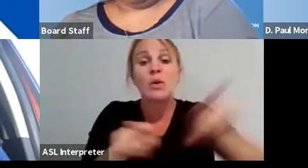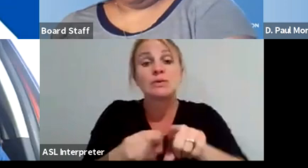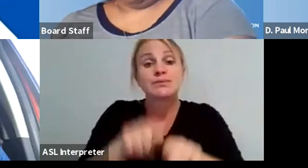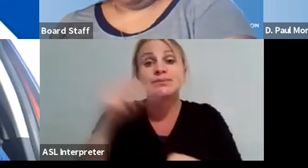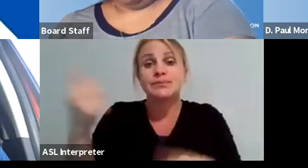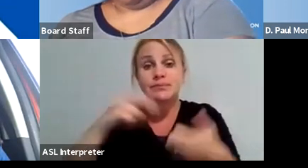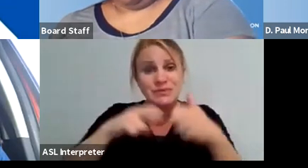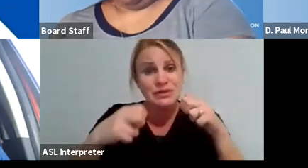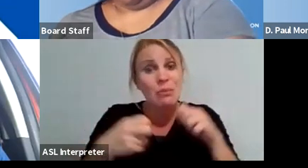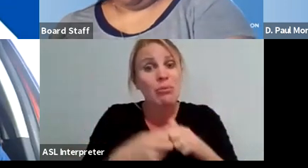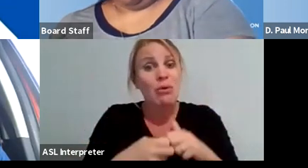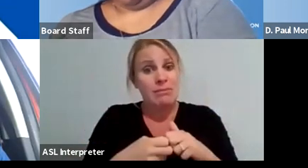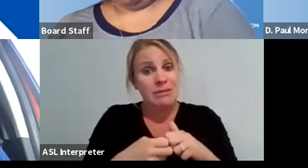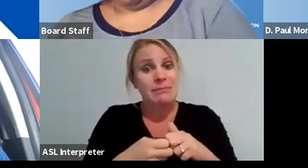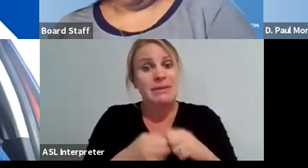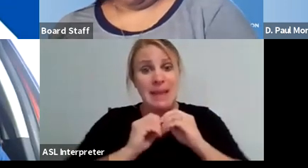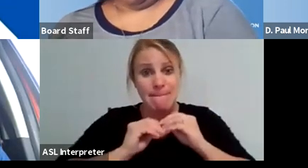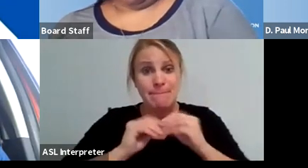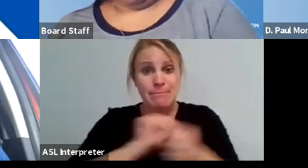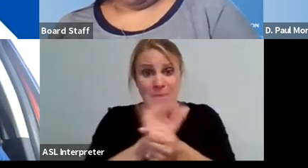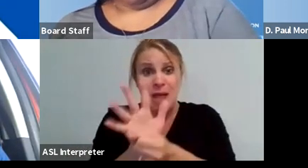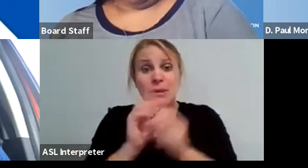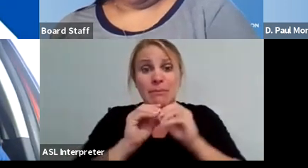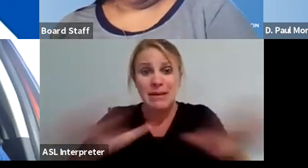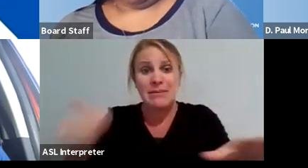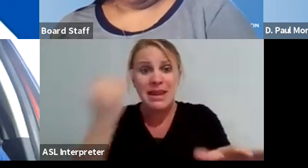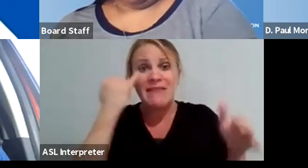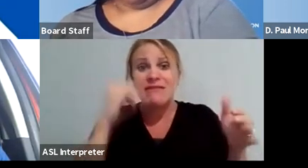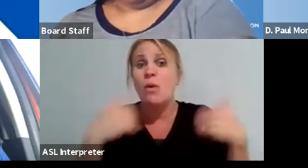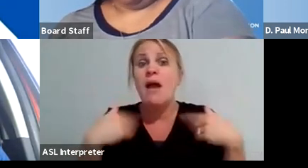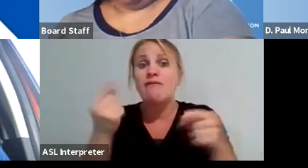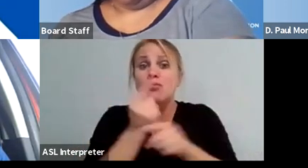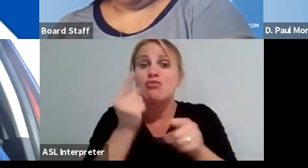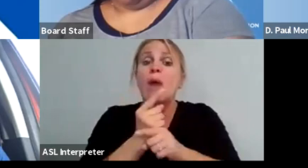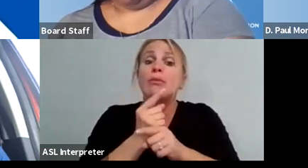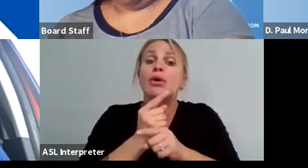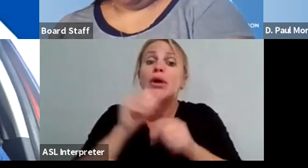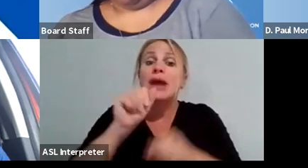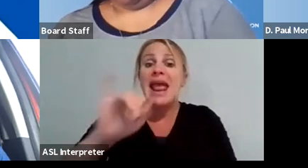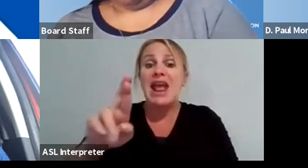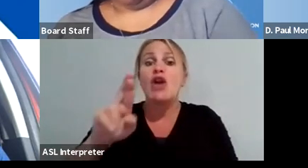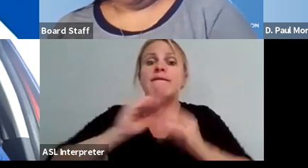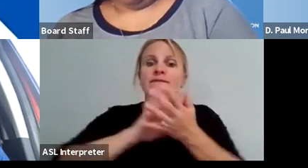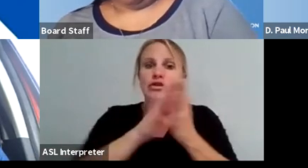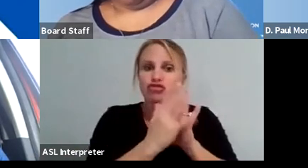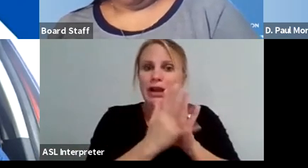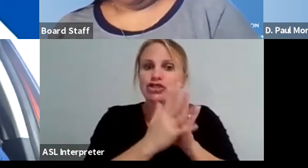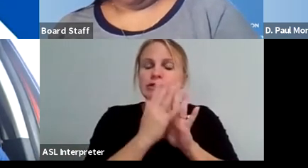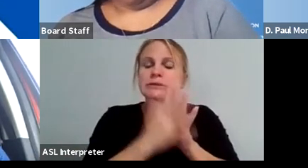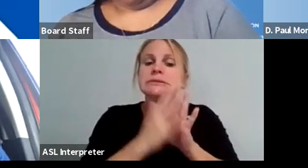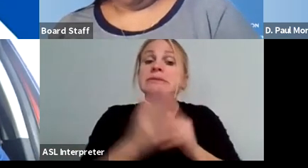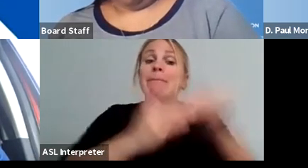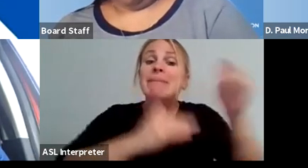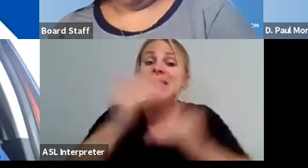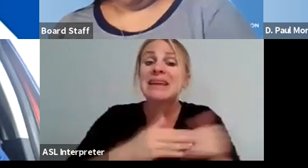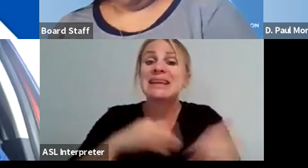in the pandemic when you can't have proper air filtration. This building is 70 years